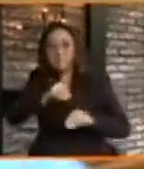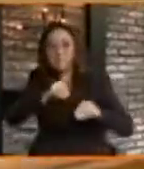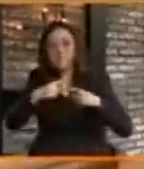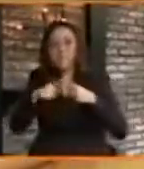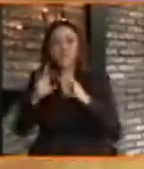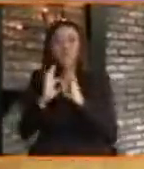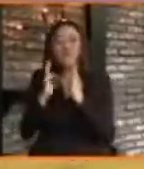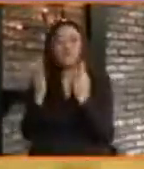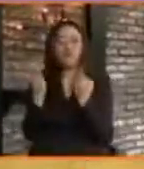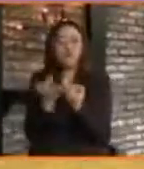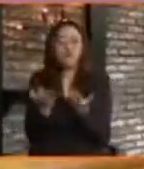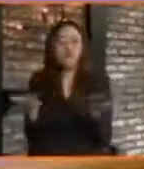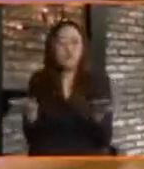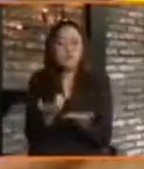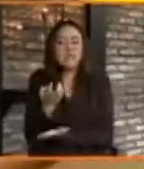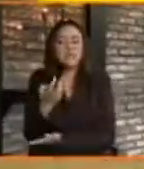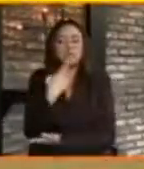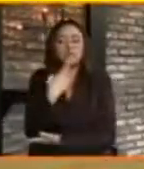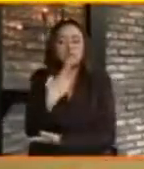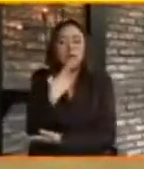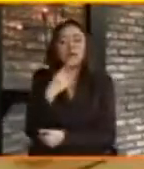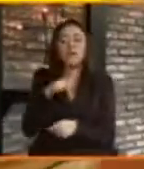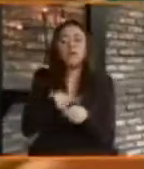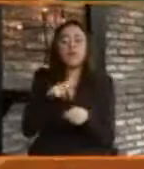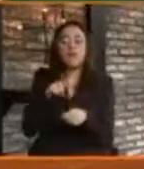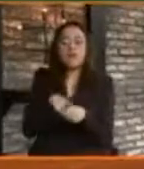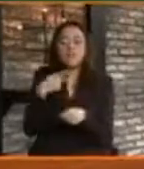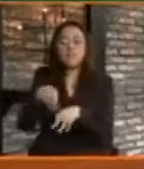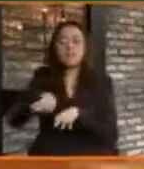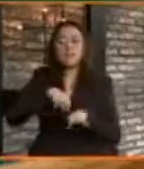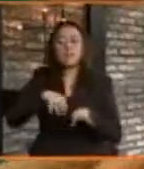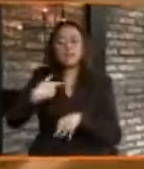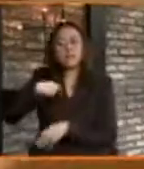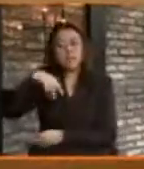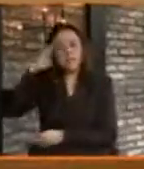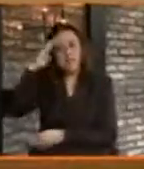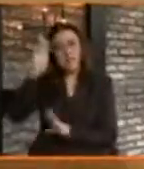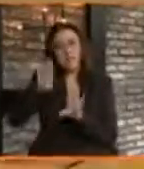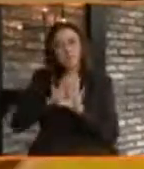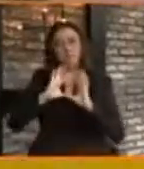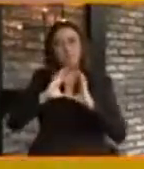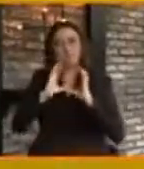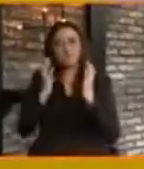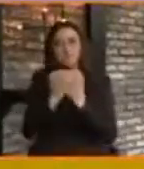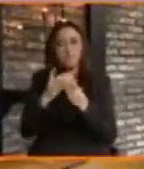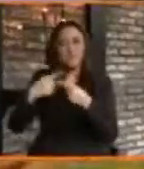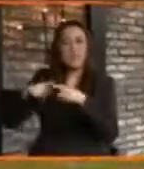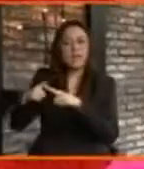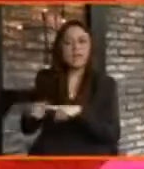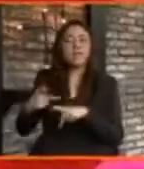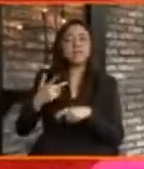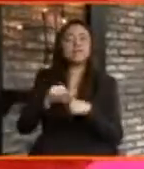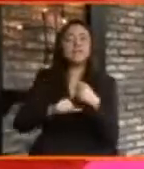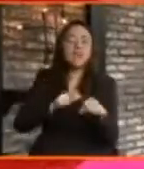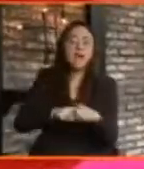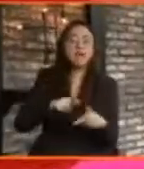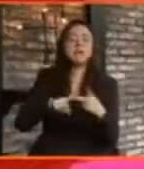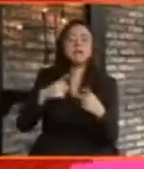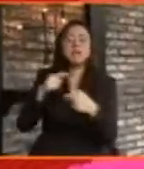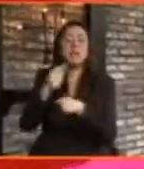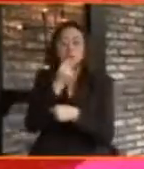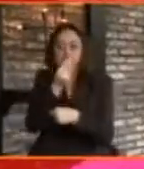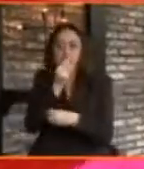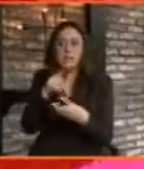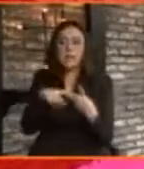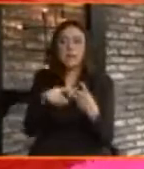of colors. And in this work, you can think about globalism and how spices and foods